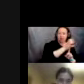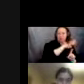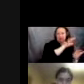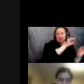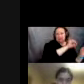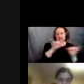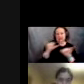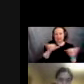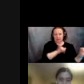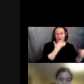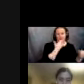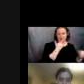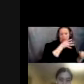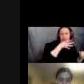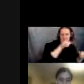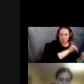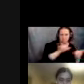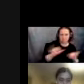he